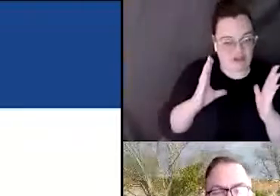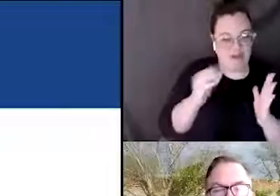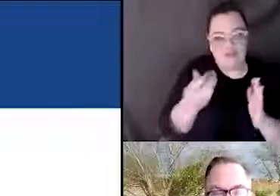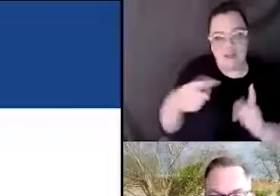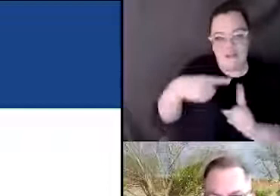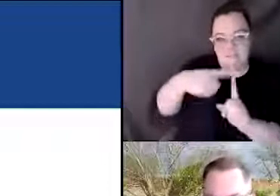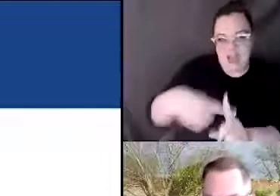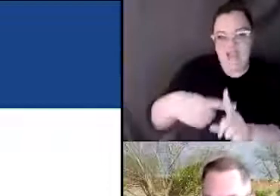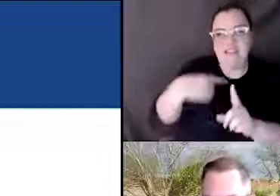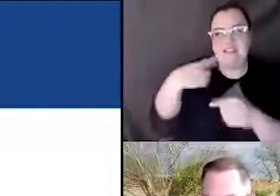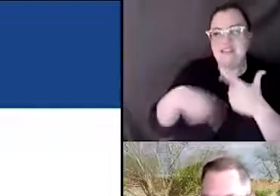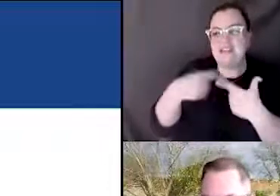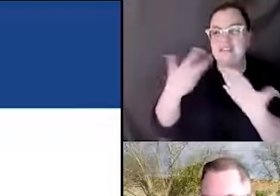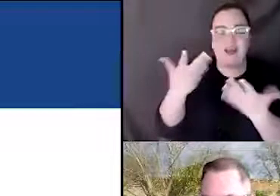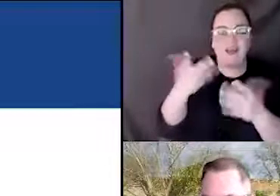That's how it was originally